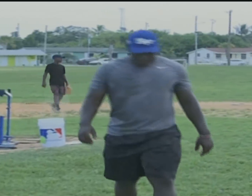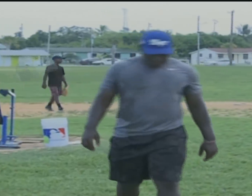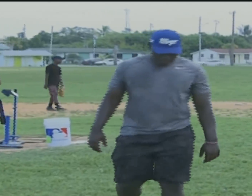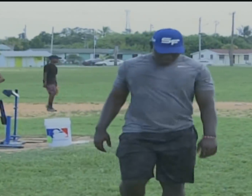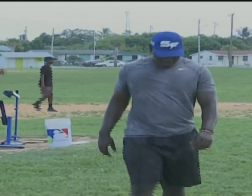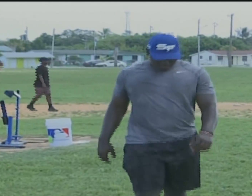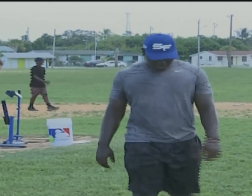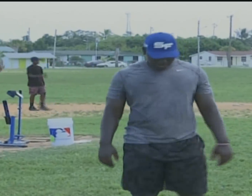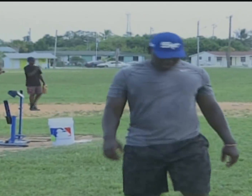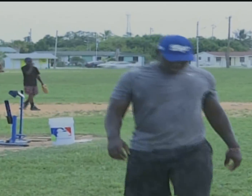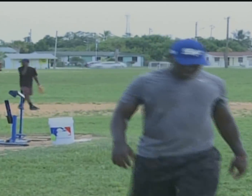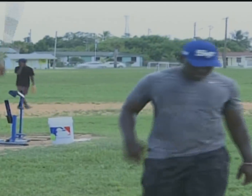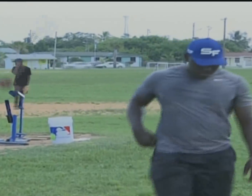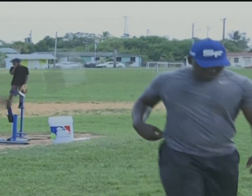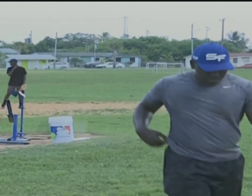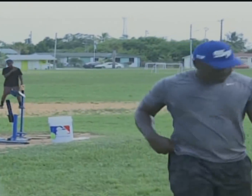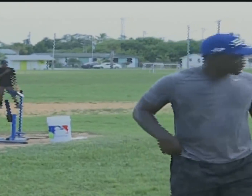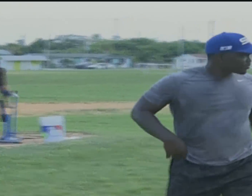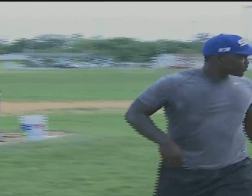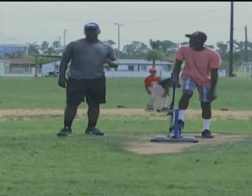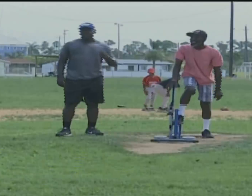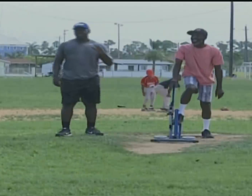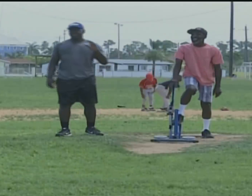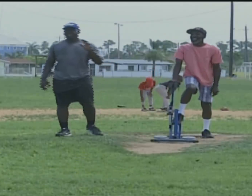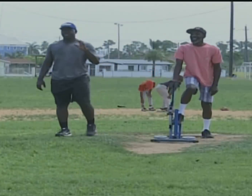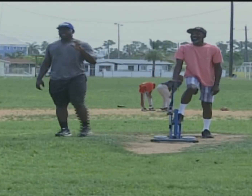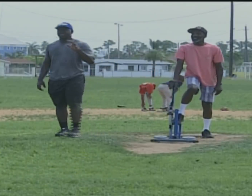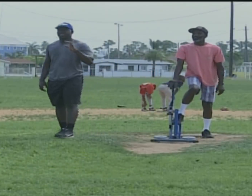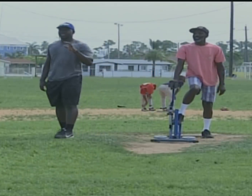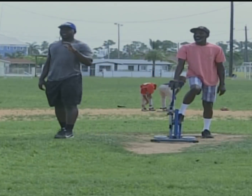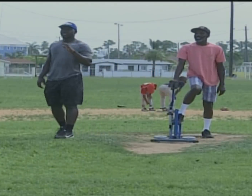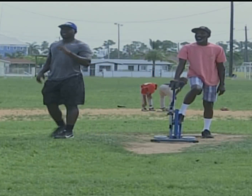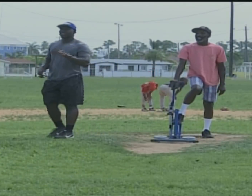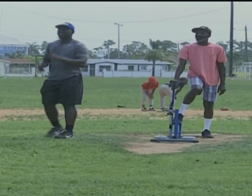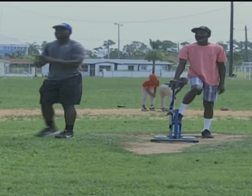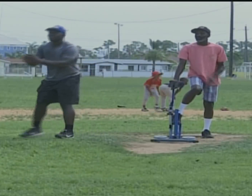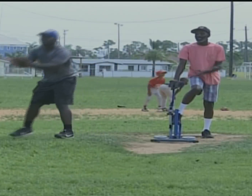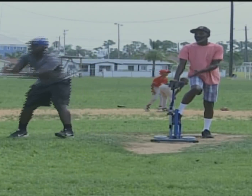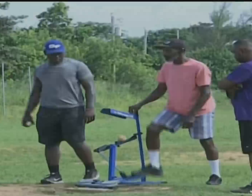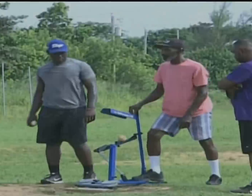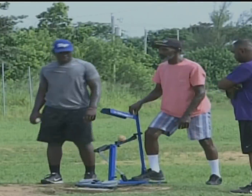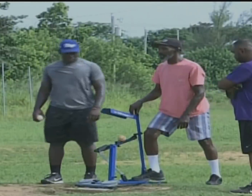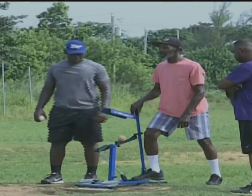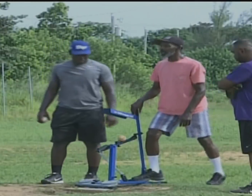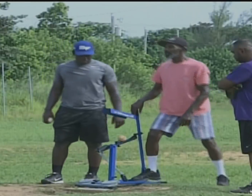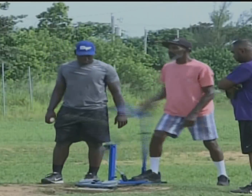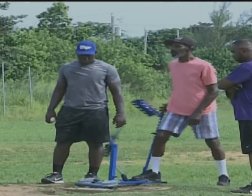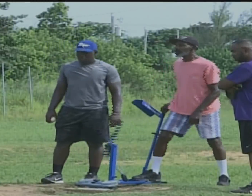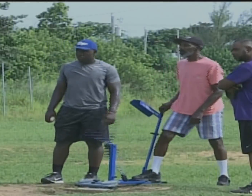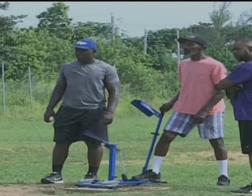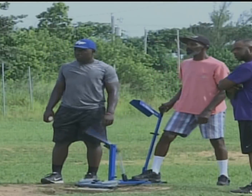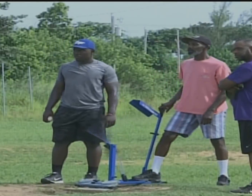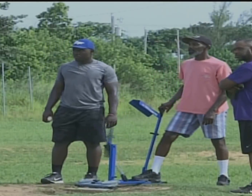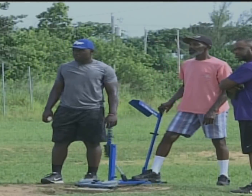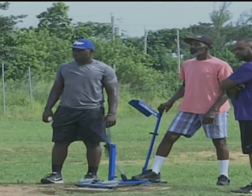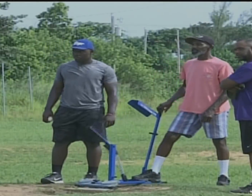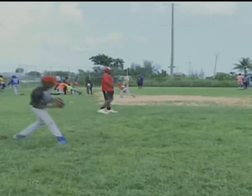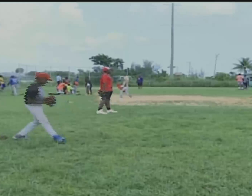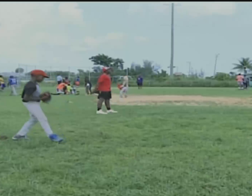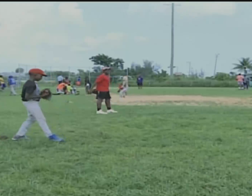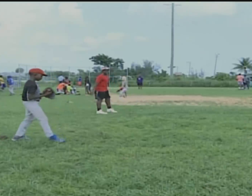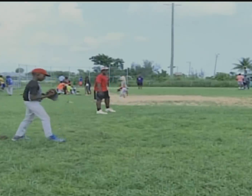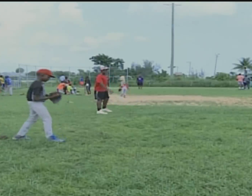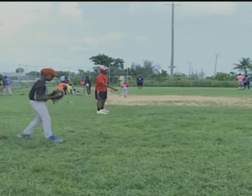attending Franklin Pierce University in the United States. Forbes Jr. taking time out before he leaves for school in the fall semester to hold a one-day clinic